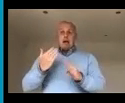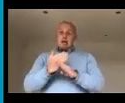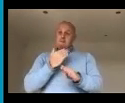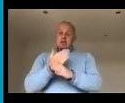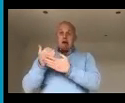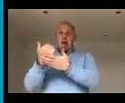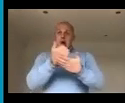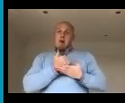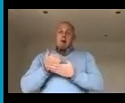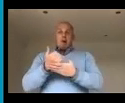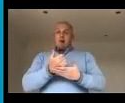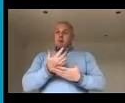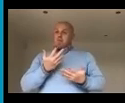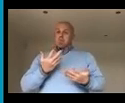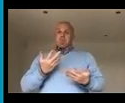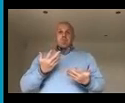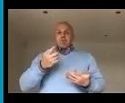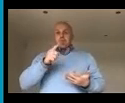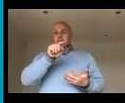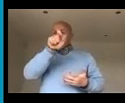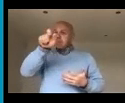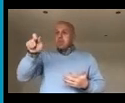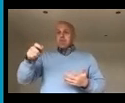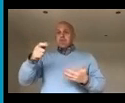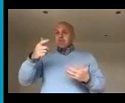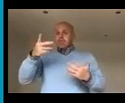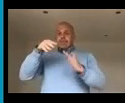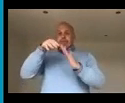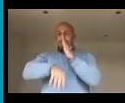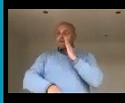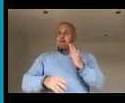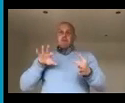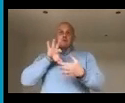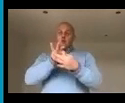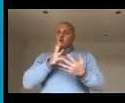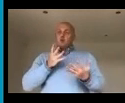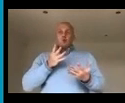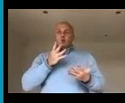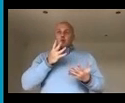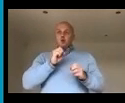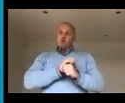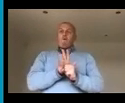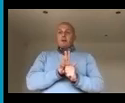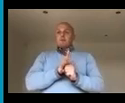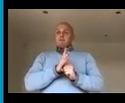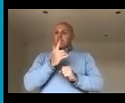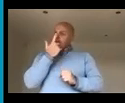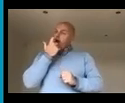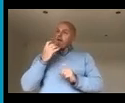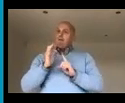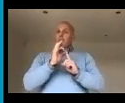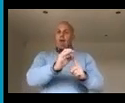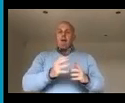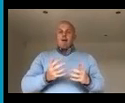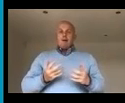people suffering from the pandemic can apply. But we want to make sure that people